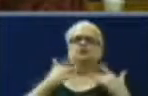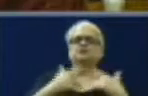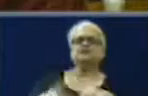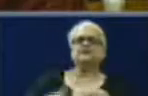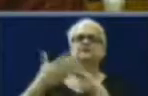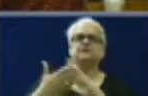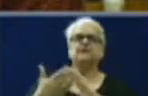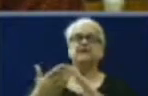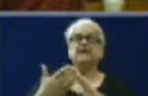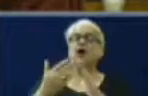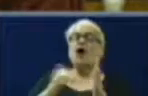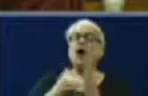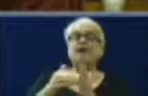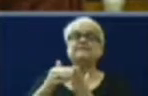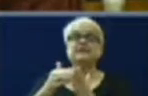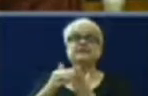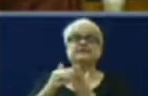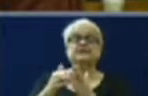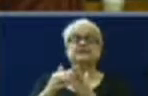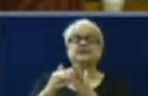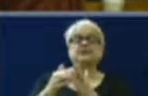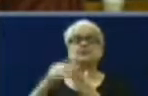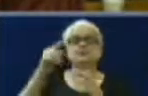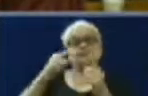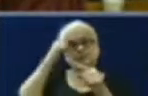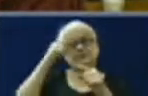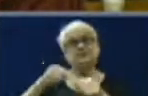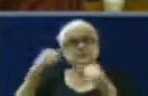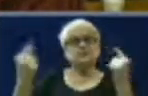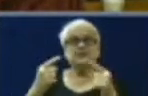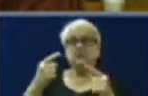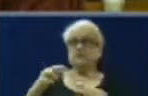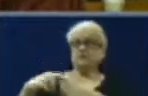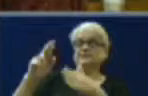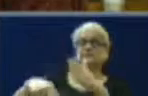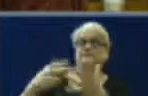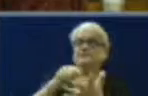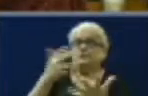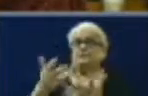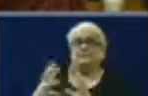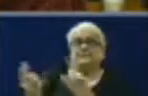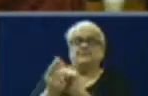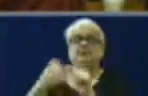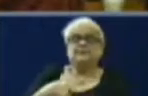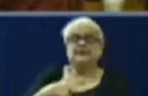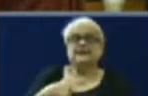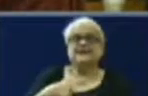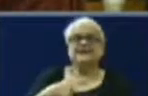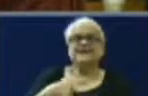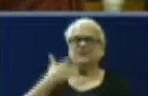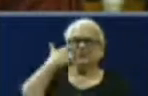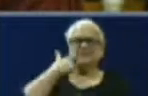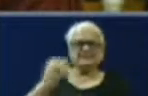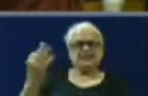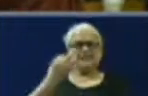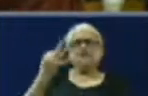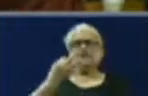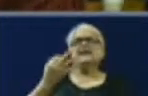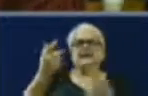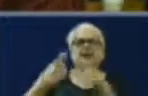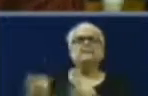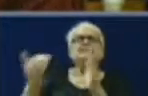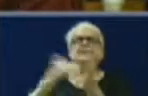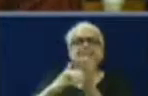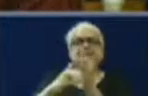agree with the outcome." How is it even possible that my concerns have been addressed when the same issues persist as late as Friday? And how is this response to a parent